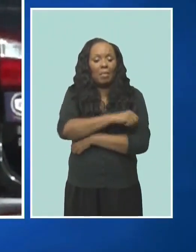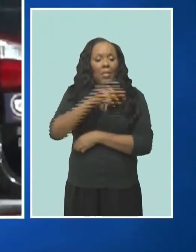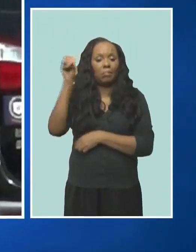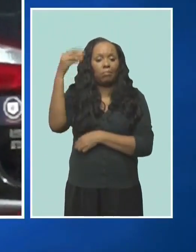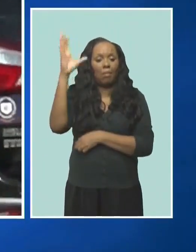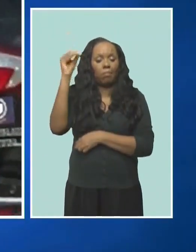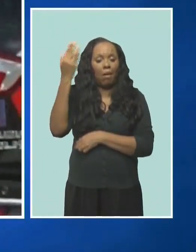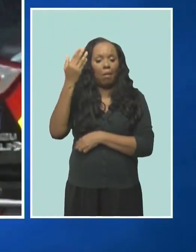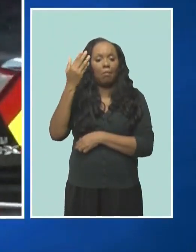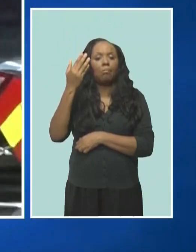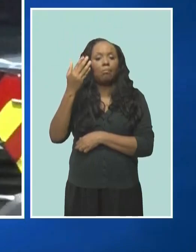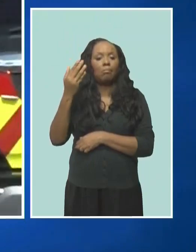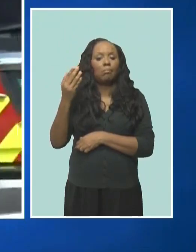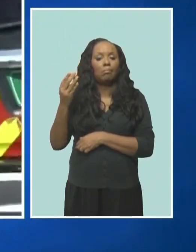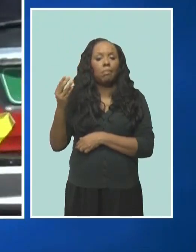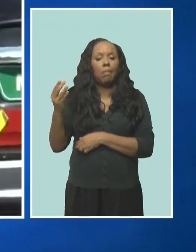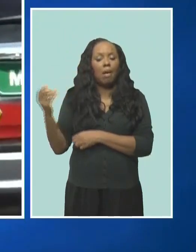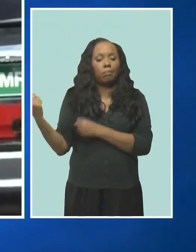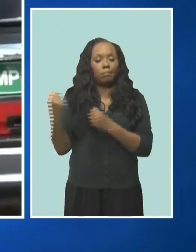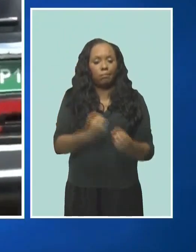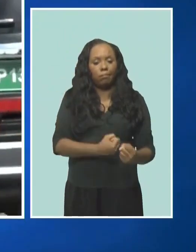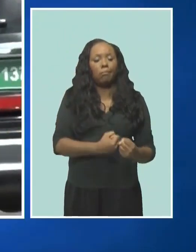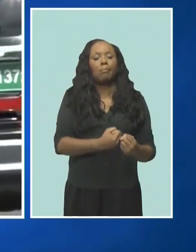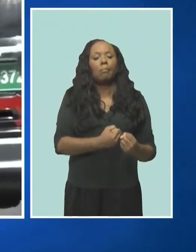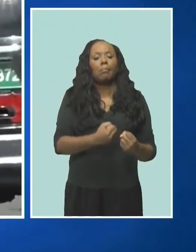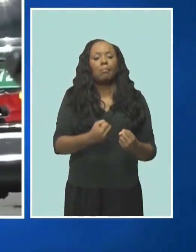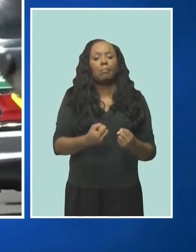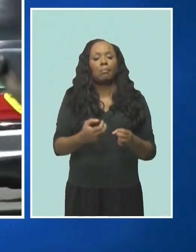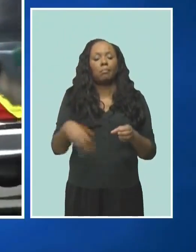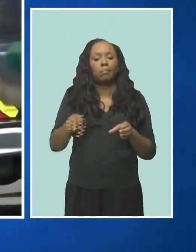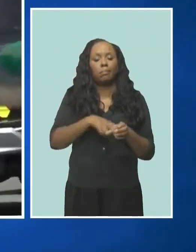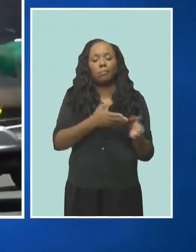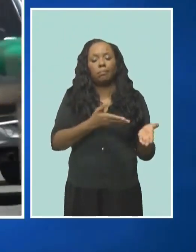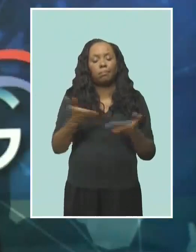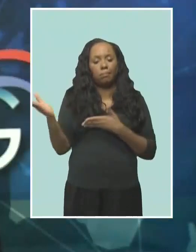yet to check on the outcome of his injuries as we speak.